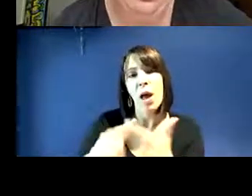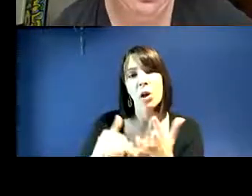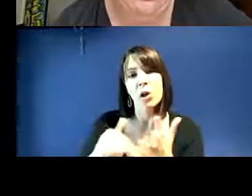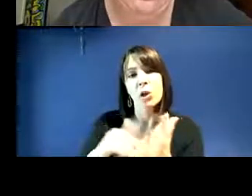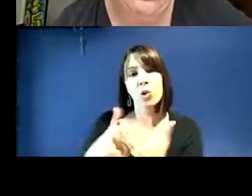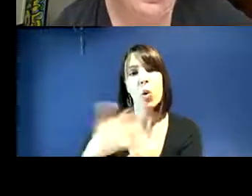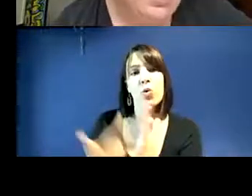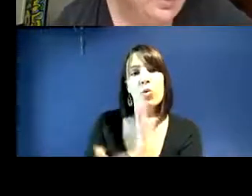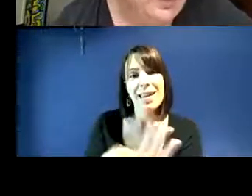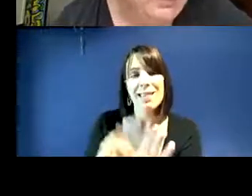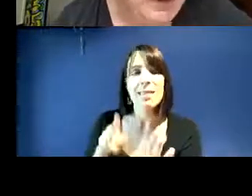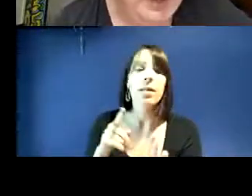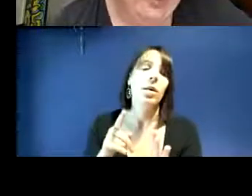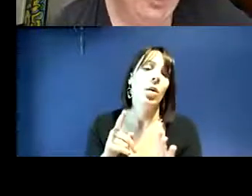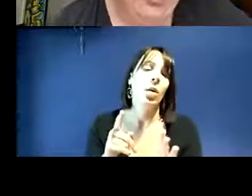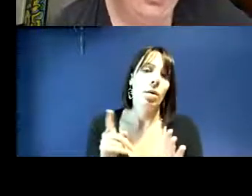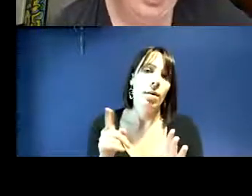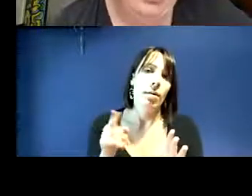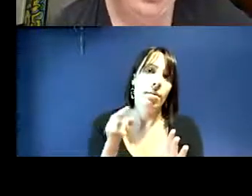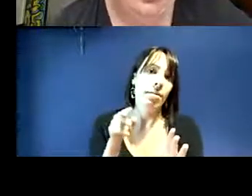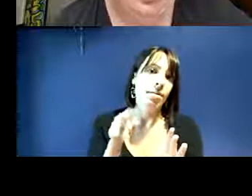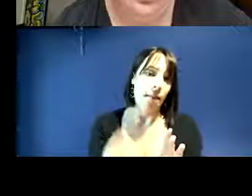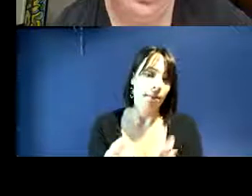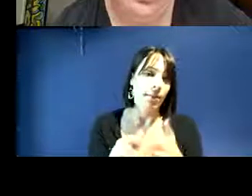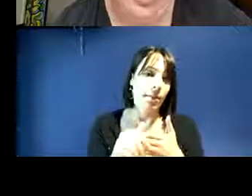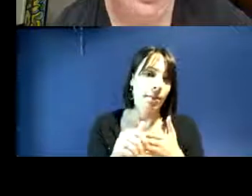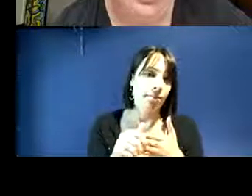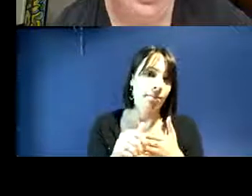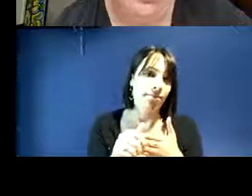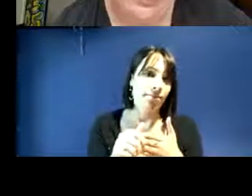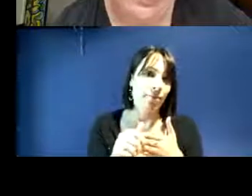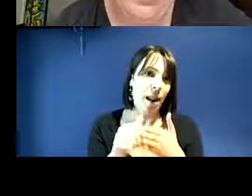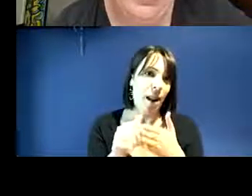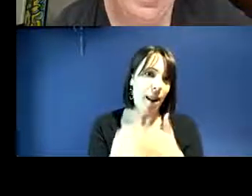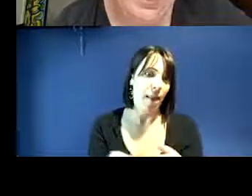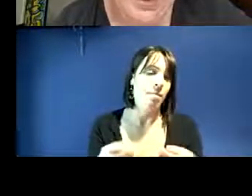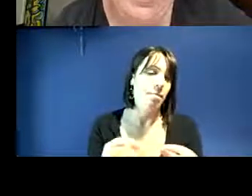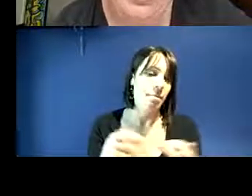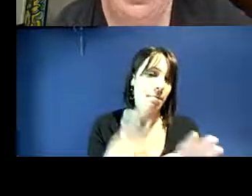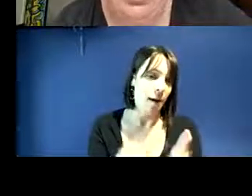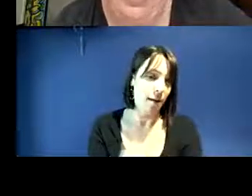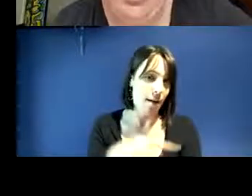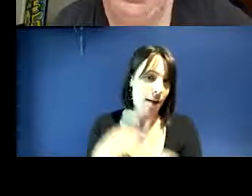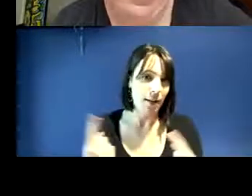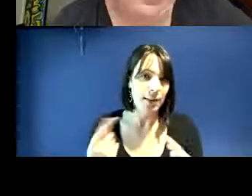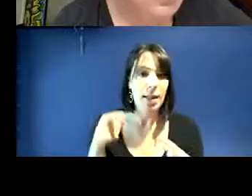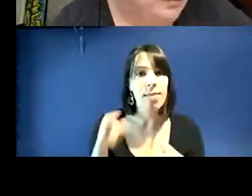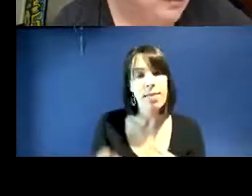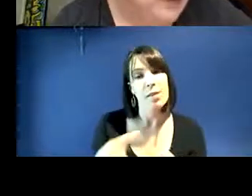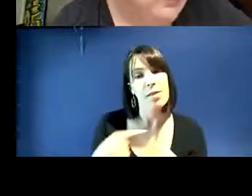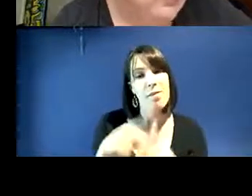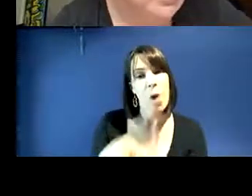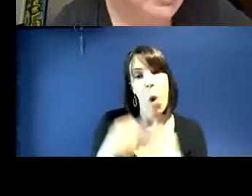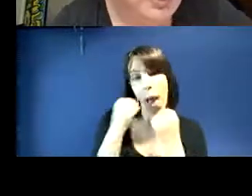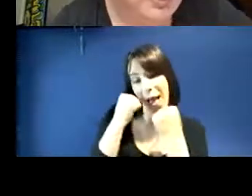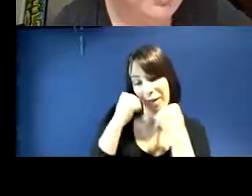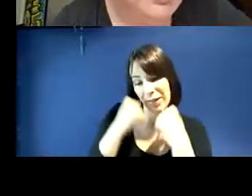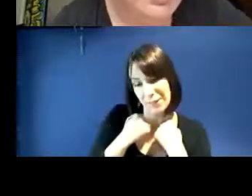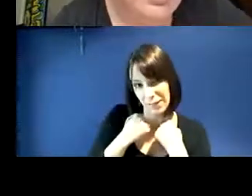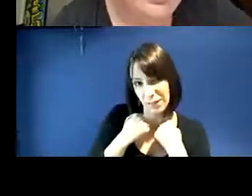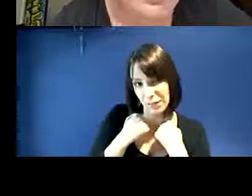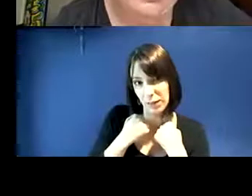their children. Led by Our Watch, Change the Story is an evidence-based and groundbreaking piece of